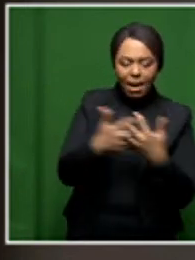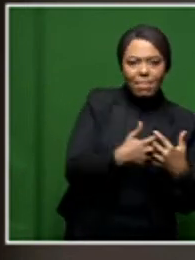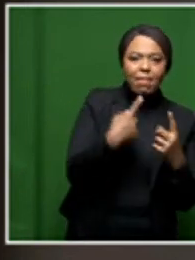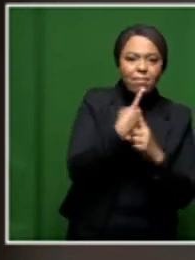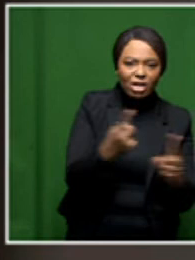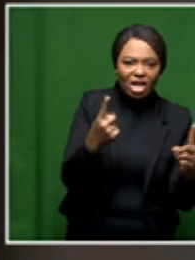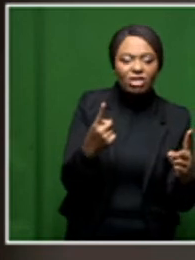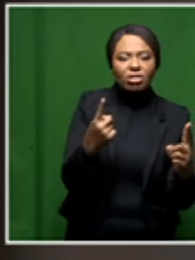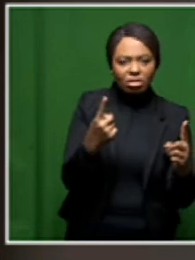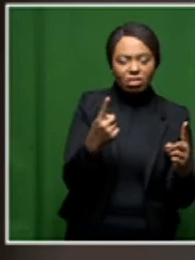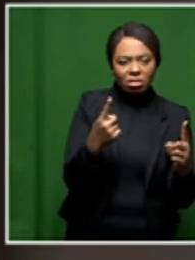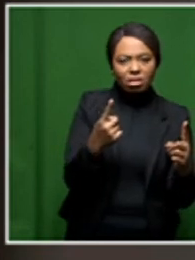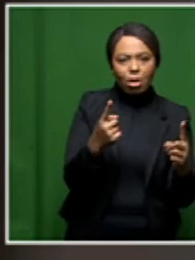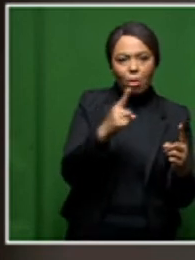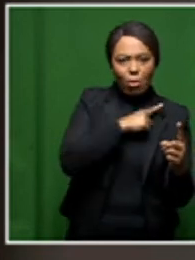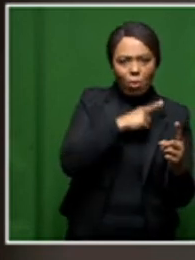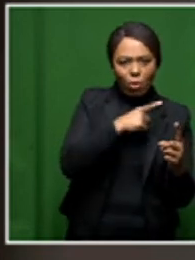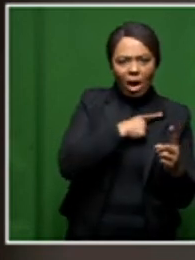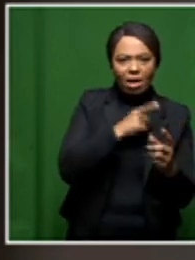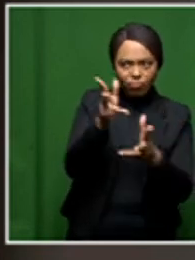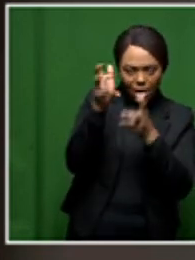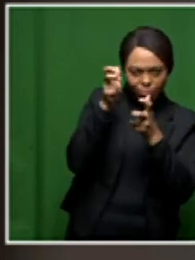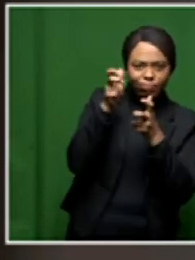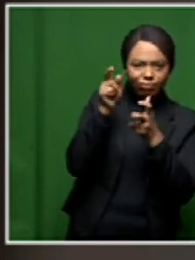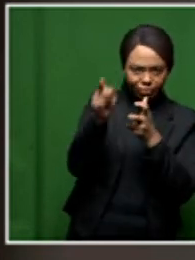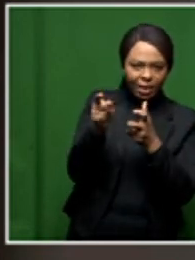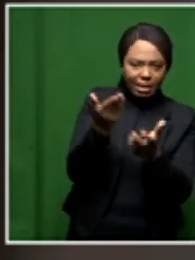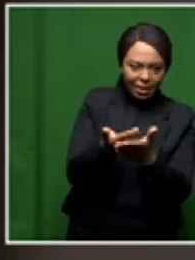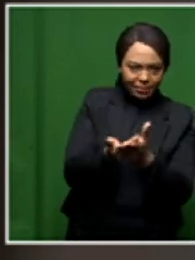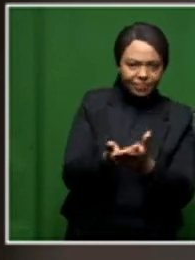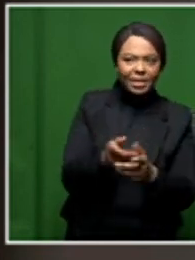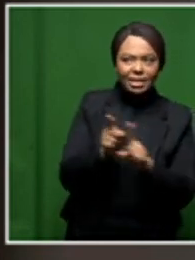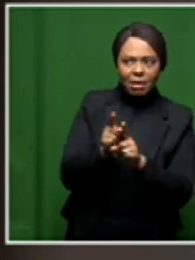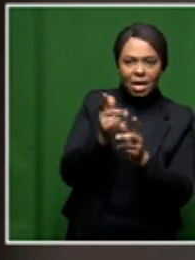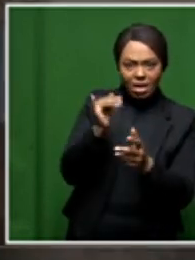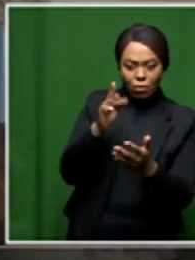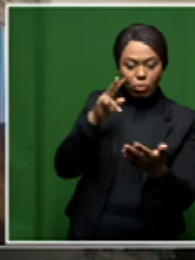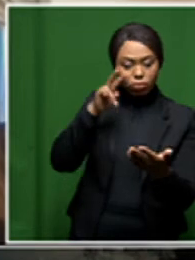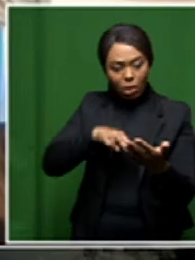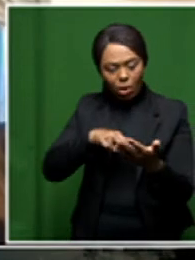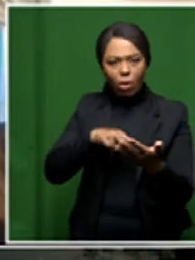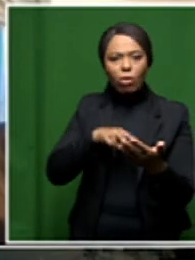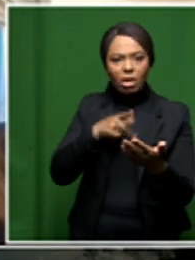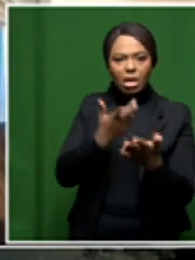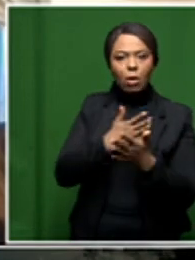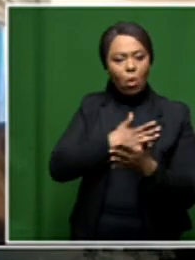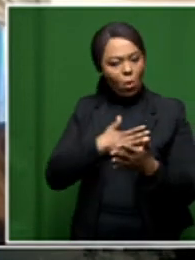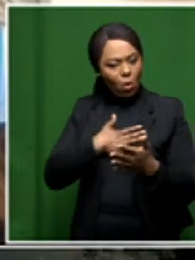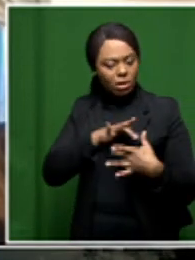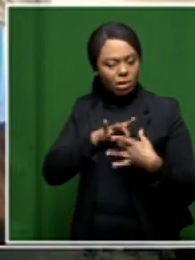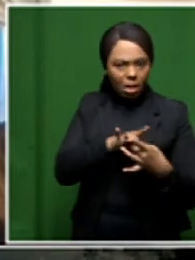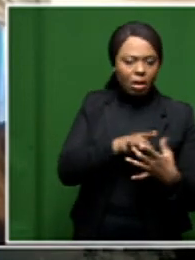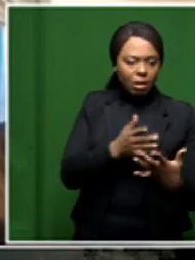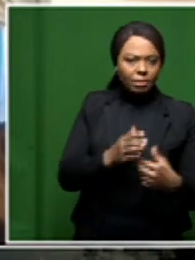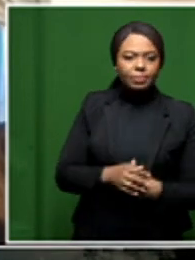think it's a captivating image that draws the attention of the reader. And how difficult was it to choose which photos to